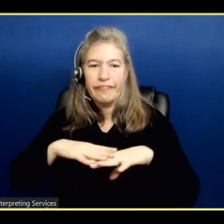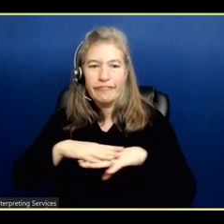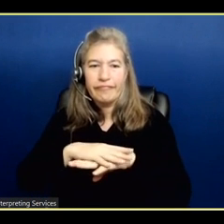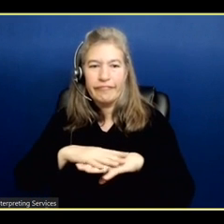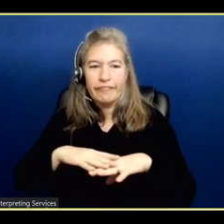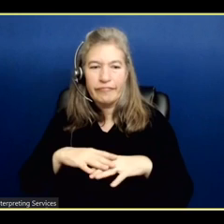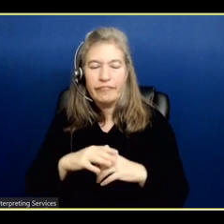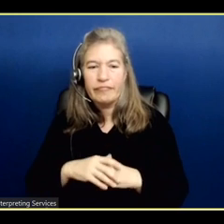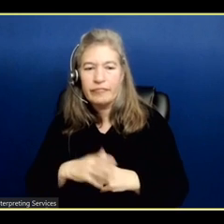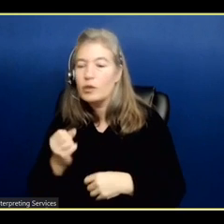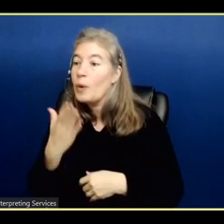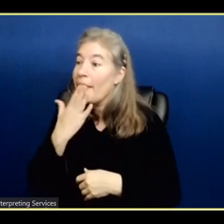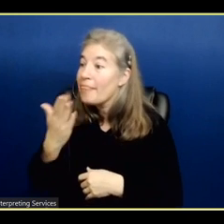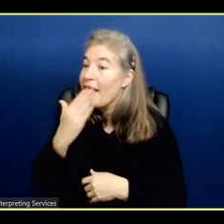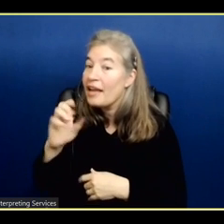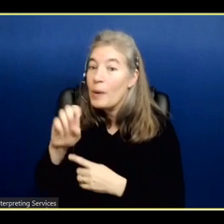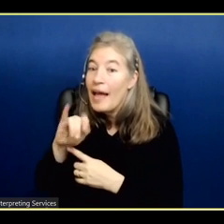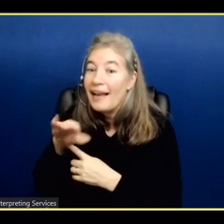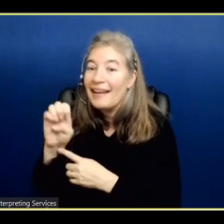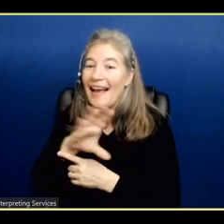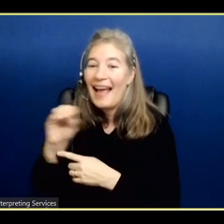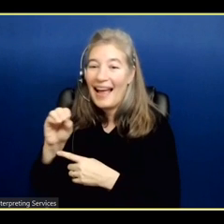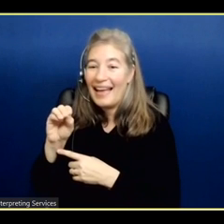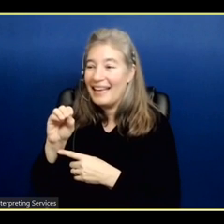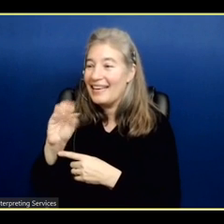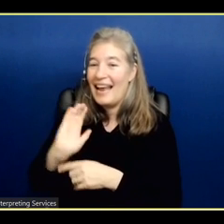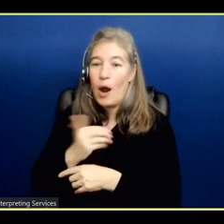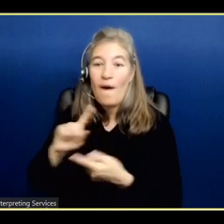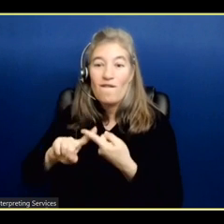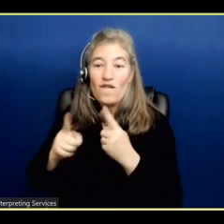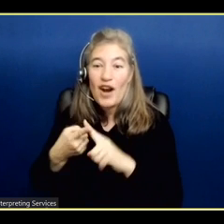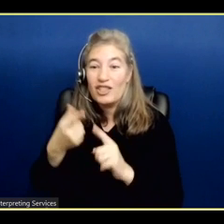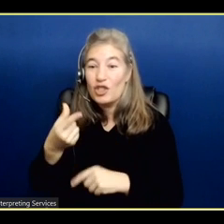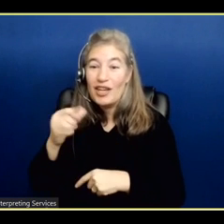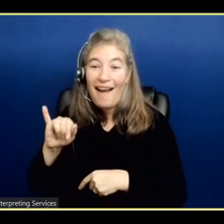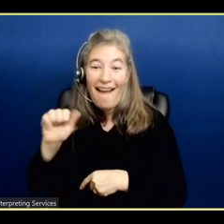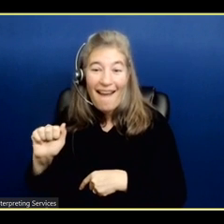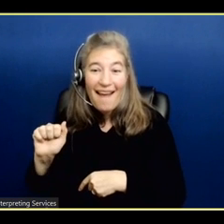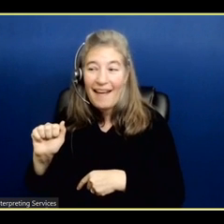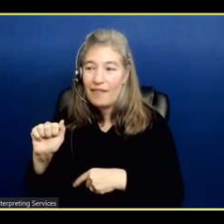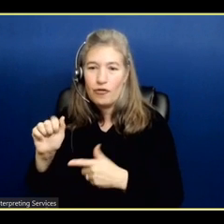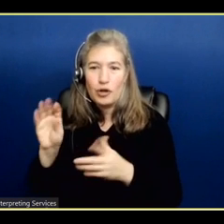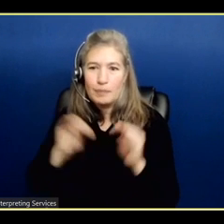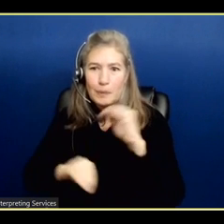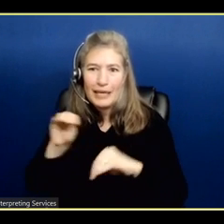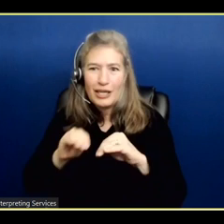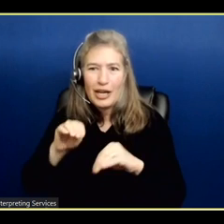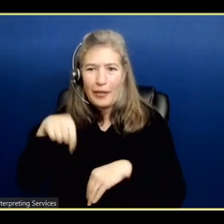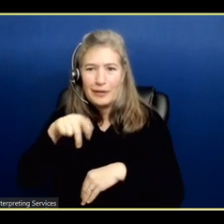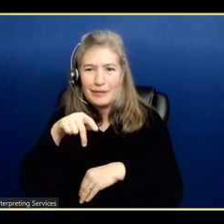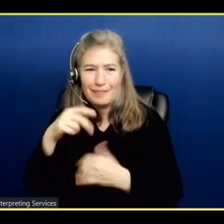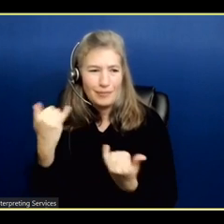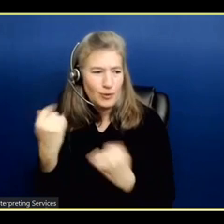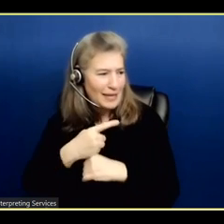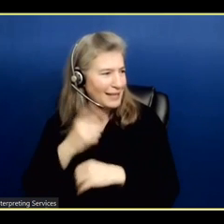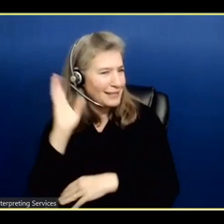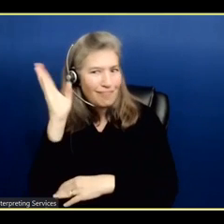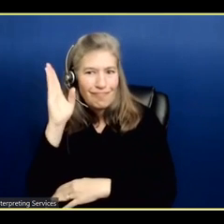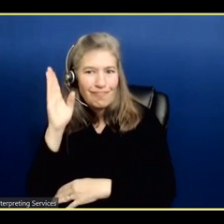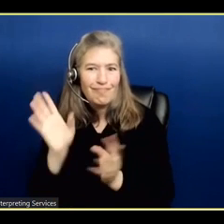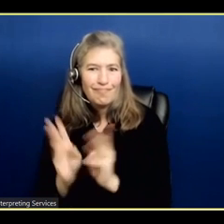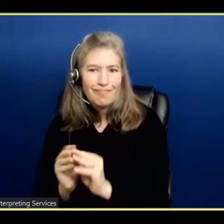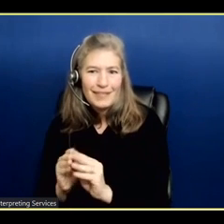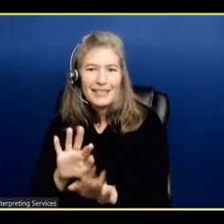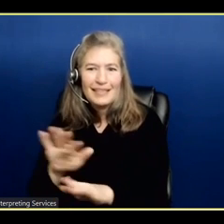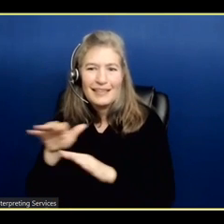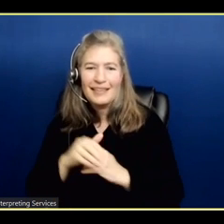you, Eddie, and all our friends over at GIA for putting this together, and thank you to all our colleagues in the funding community and